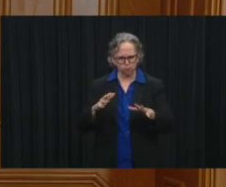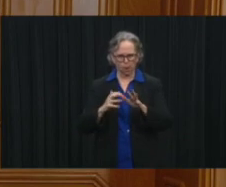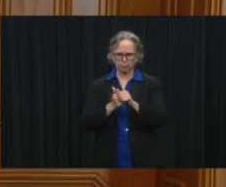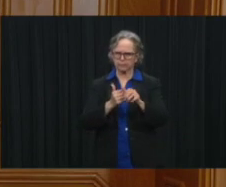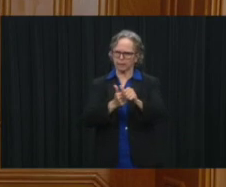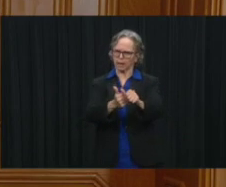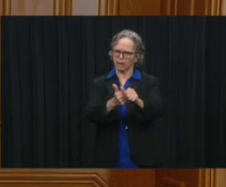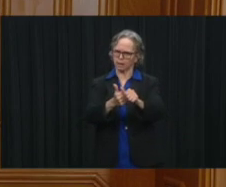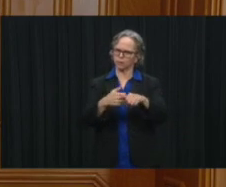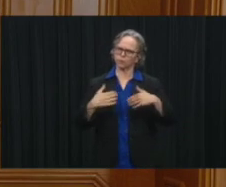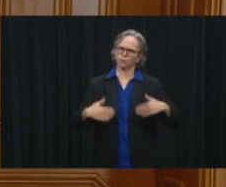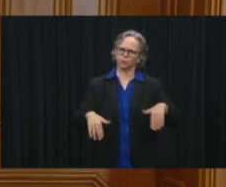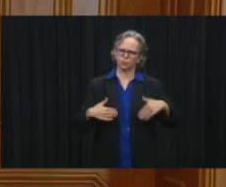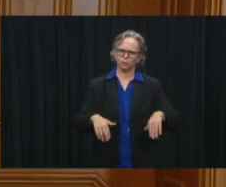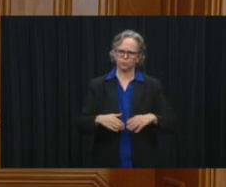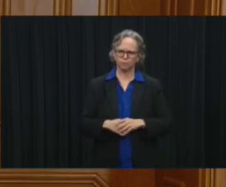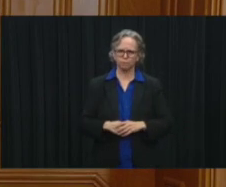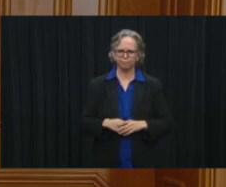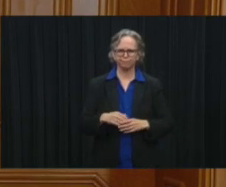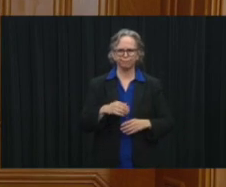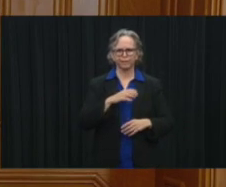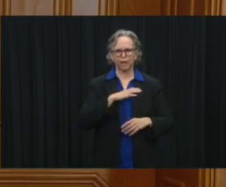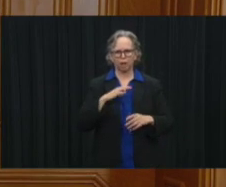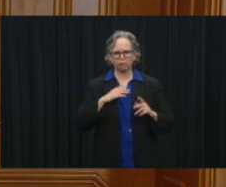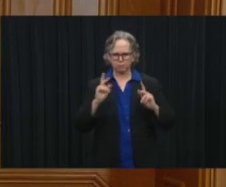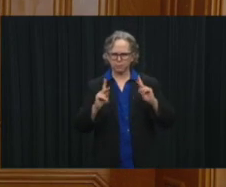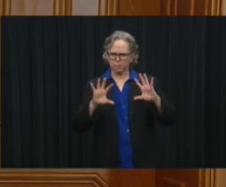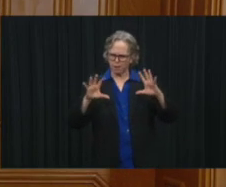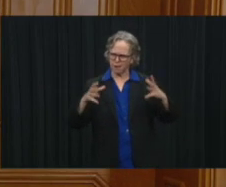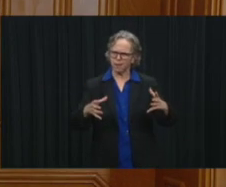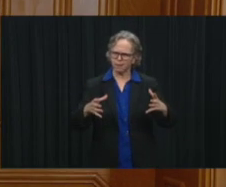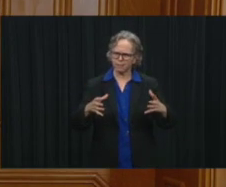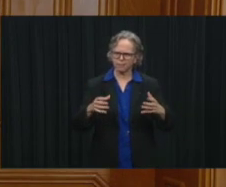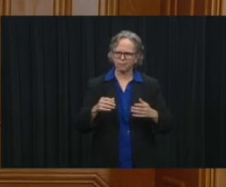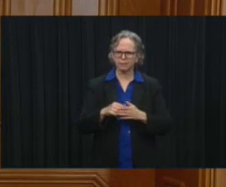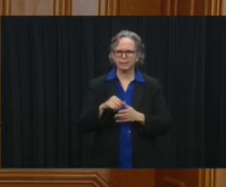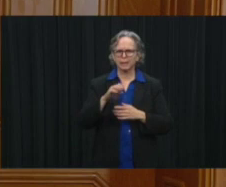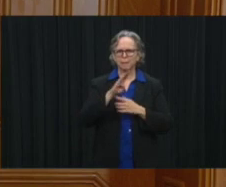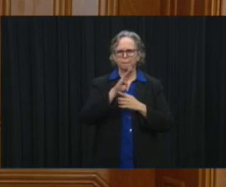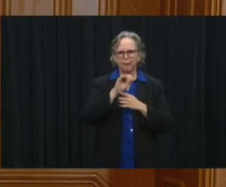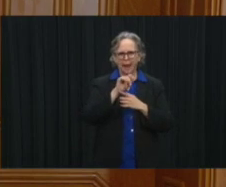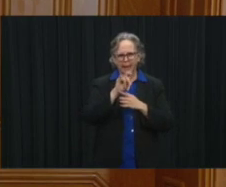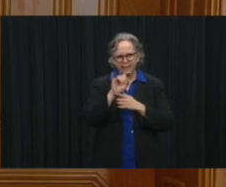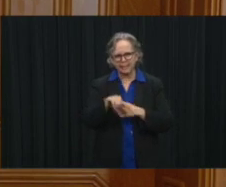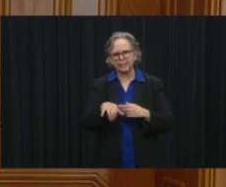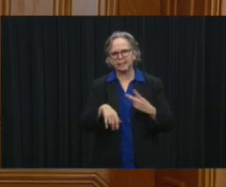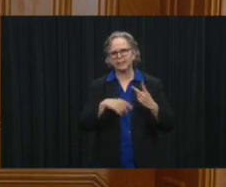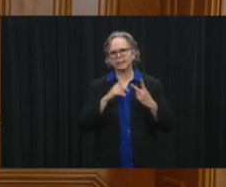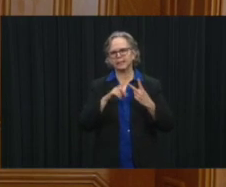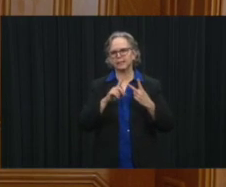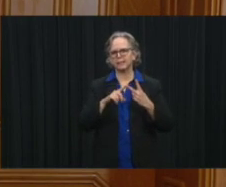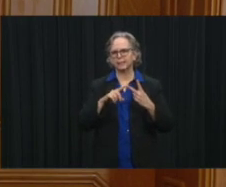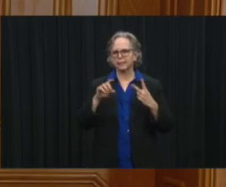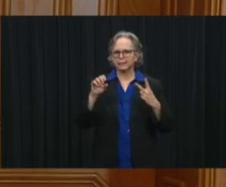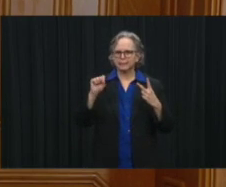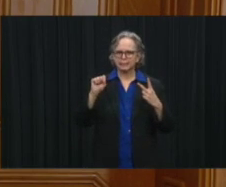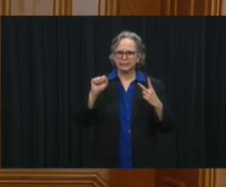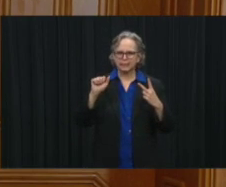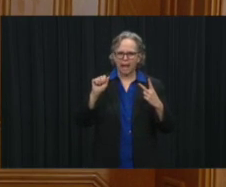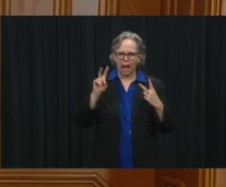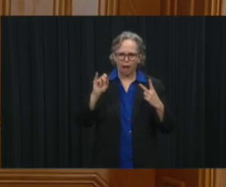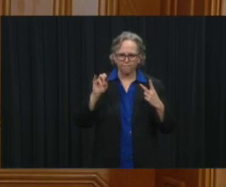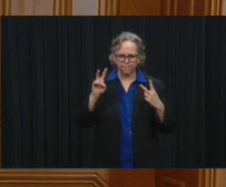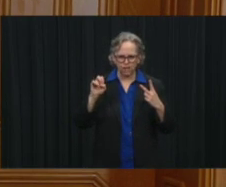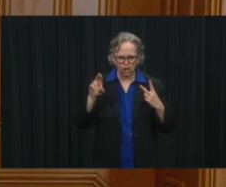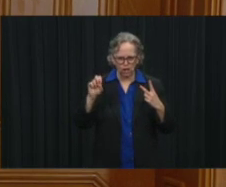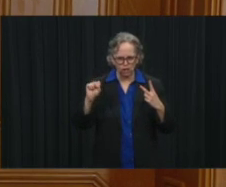Congressman Shabbat, Beatty, Latta, Johnson, Gibbs, Davidson, Capter, Stivers, Gonzalez, Joyce,